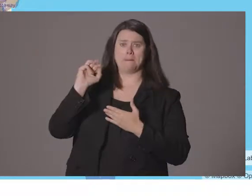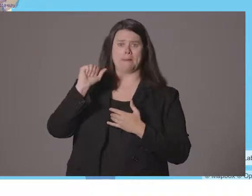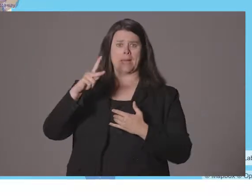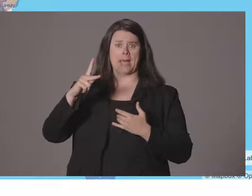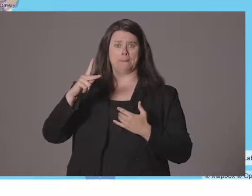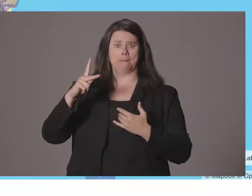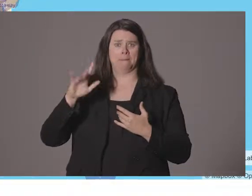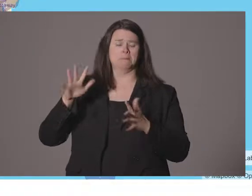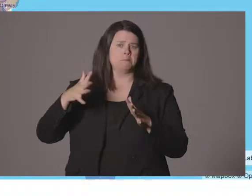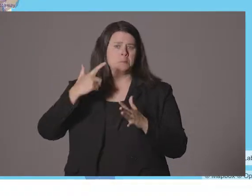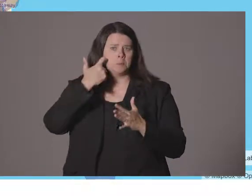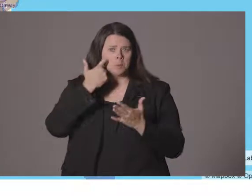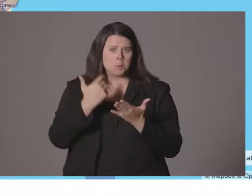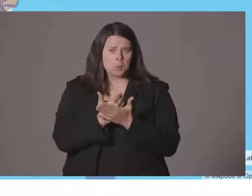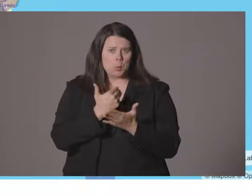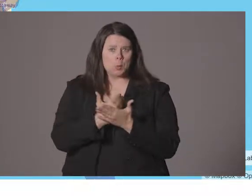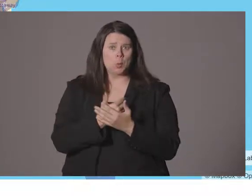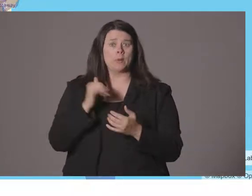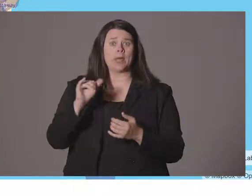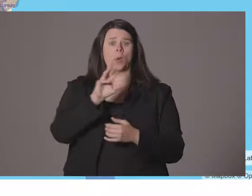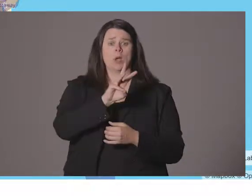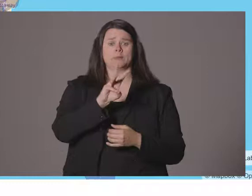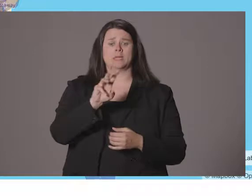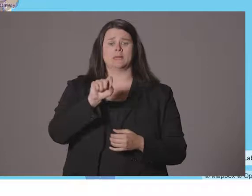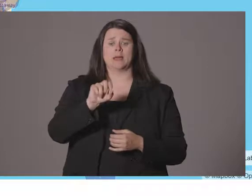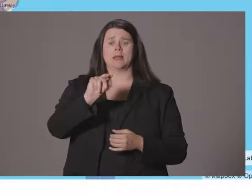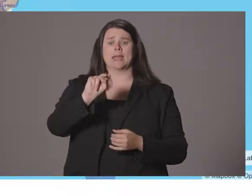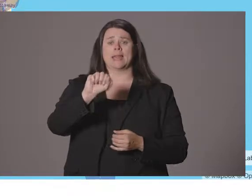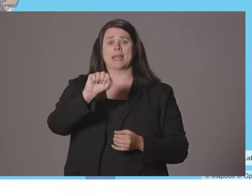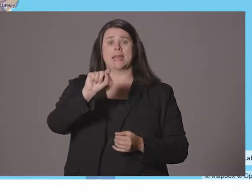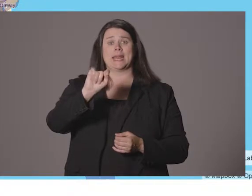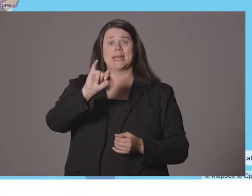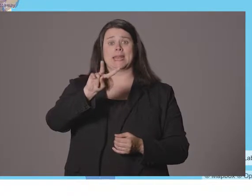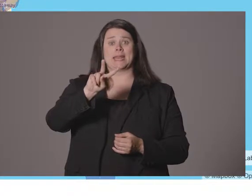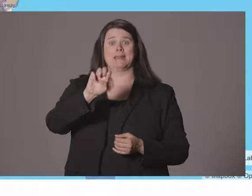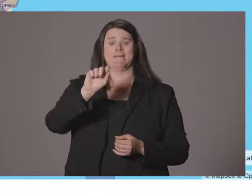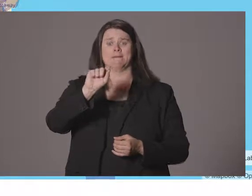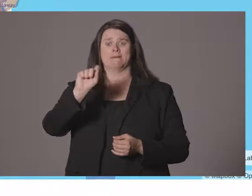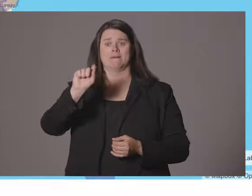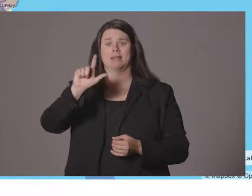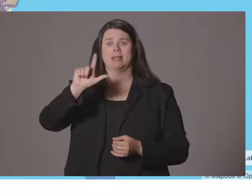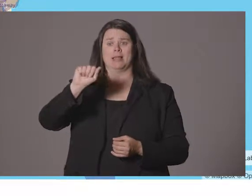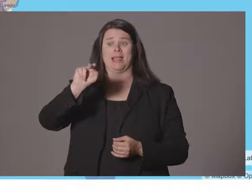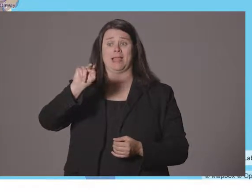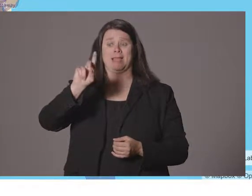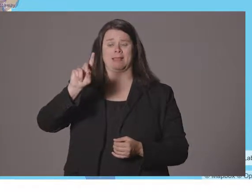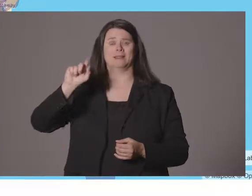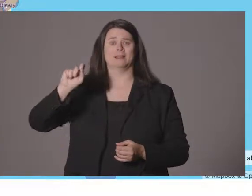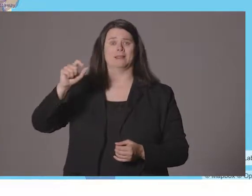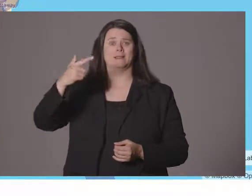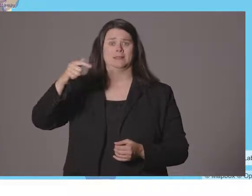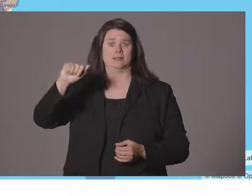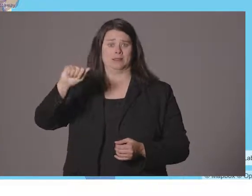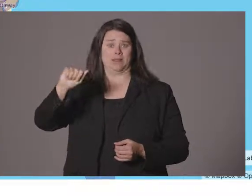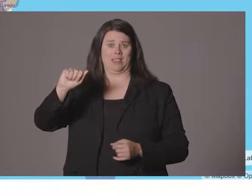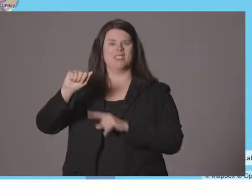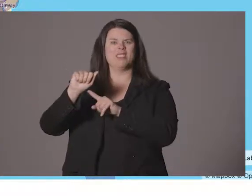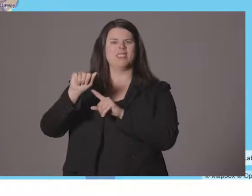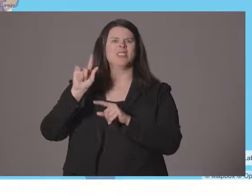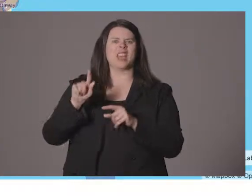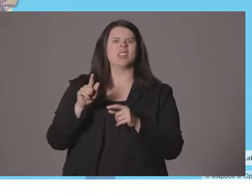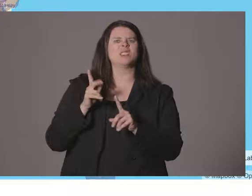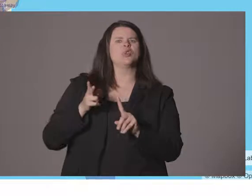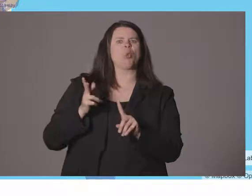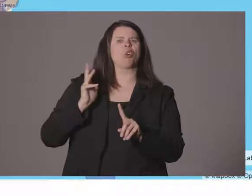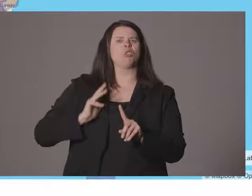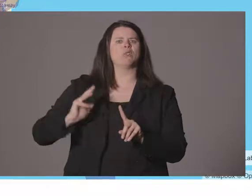native-land.ca about the historical indigenous territories on this continent. So